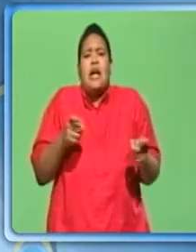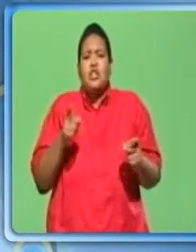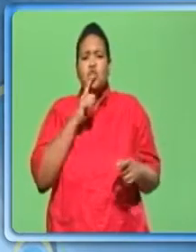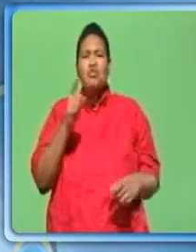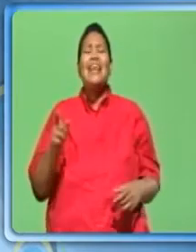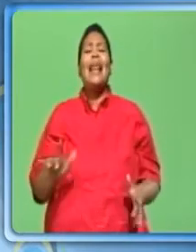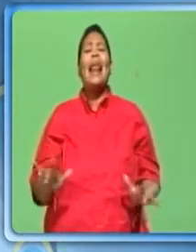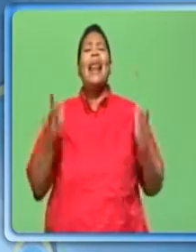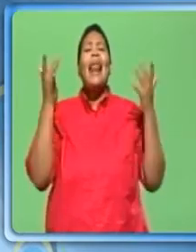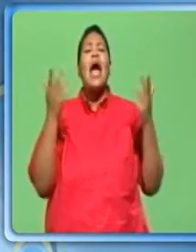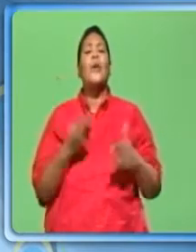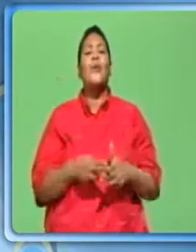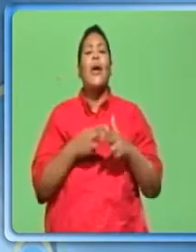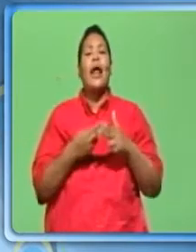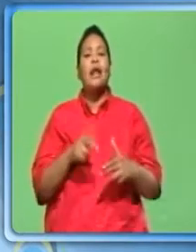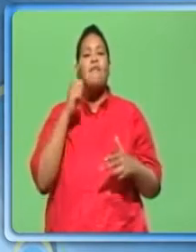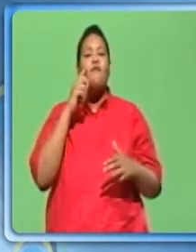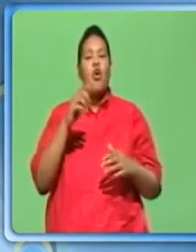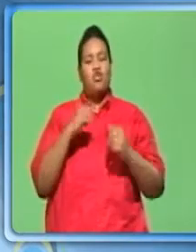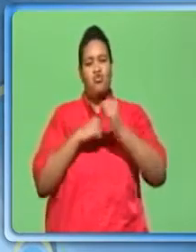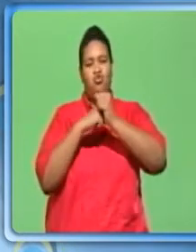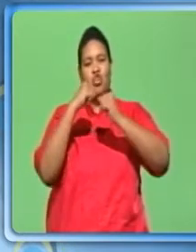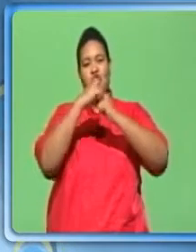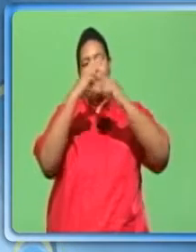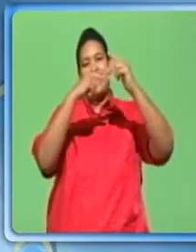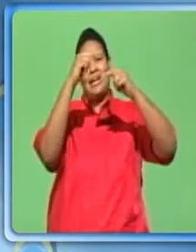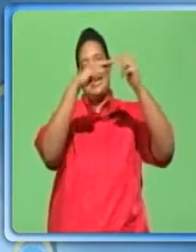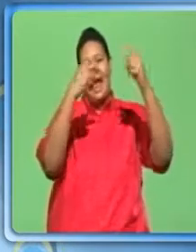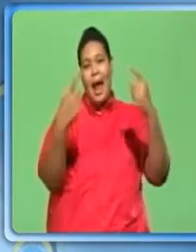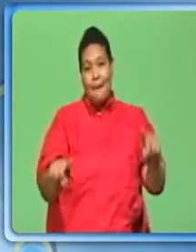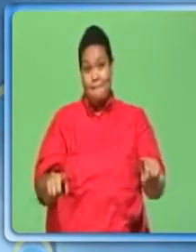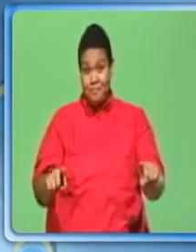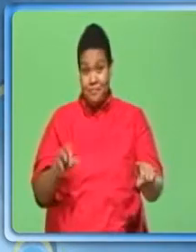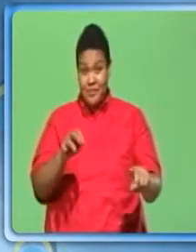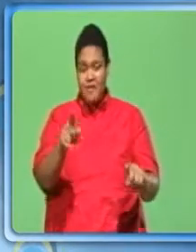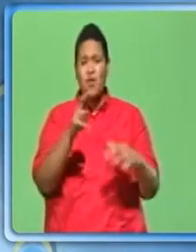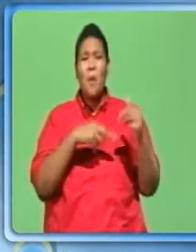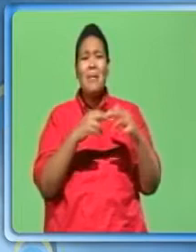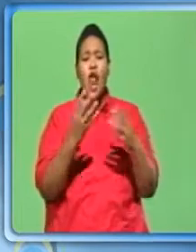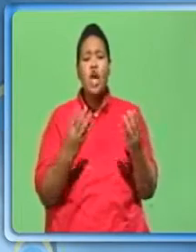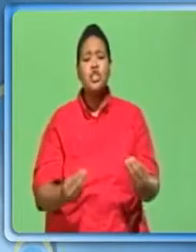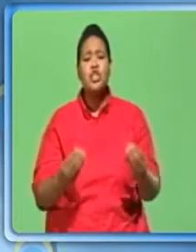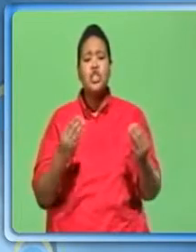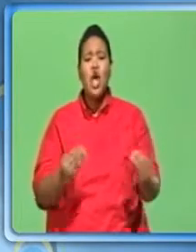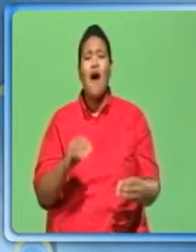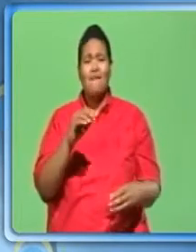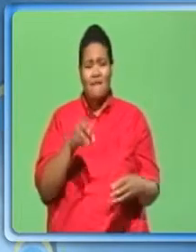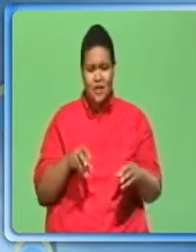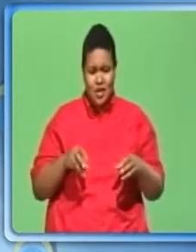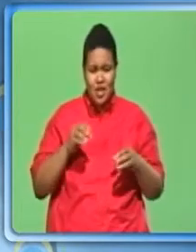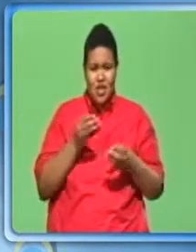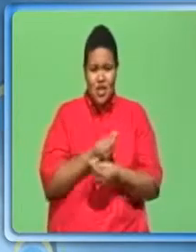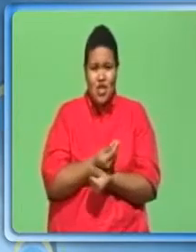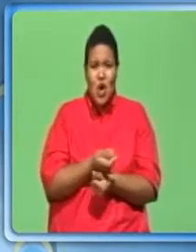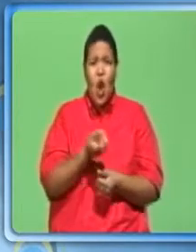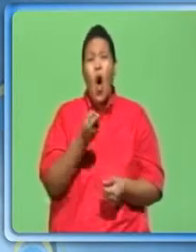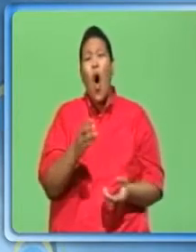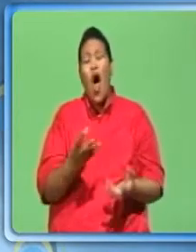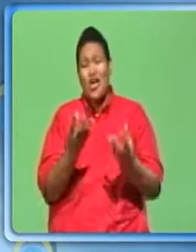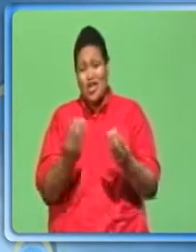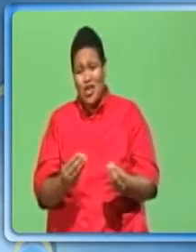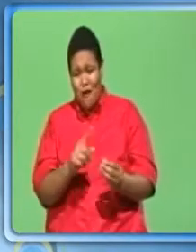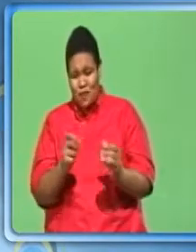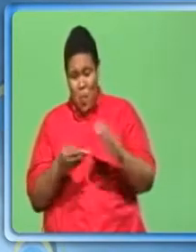relatively light weight of an ordinary structure. If you build on soft clay soil, or if there's a soft zone